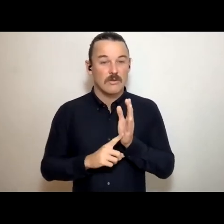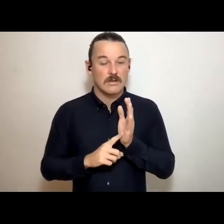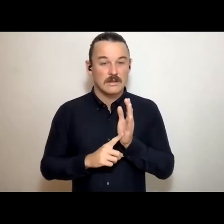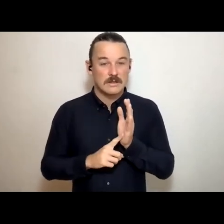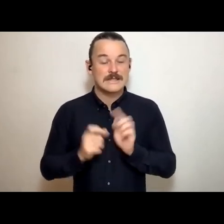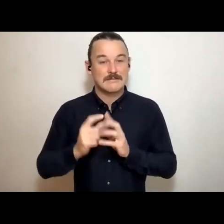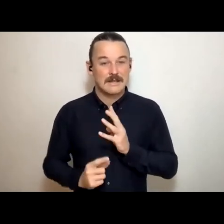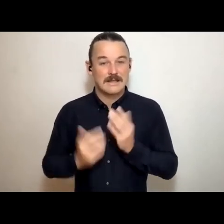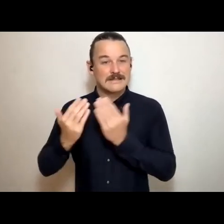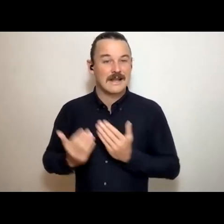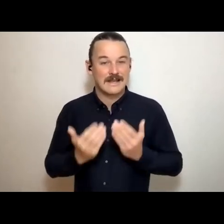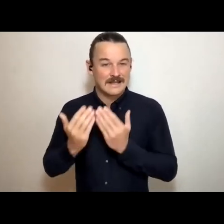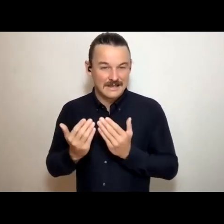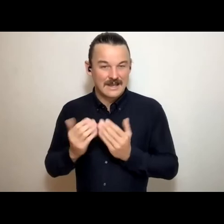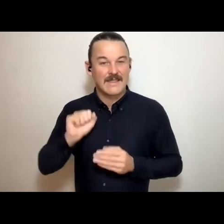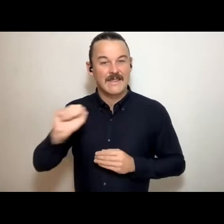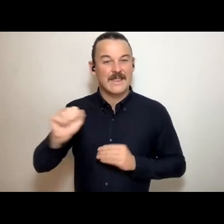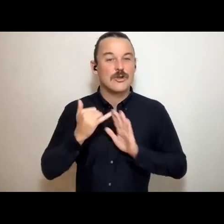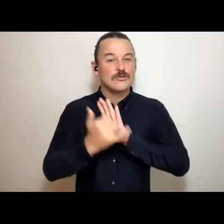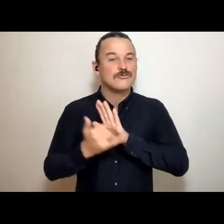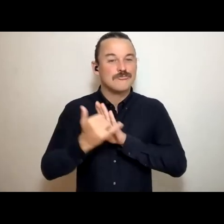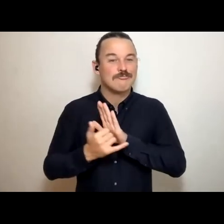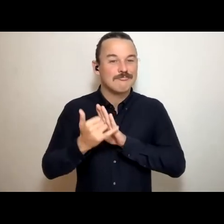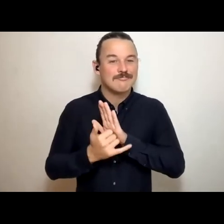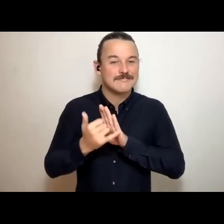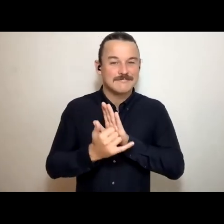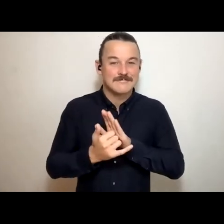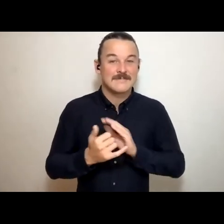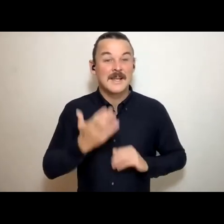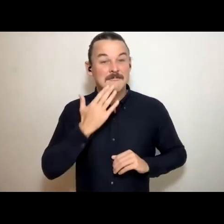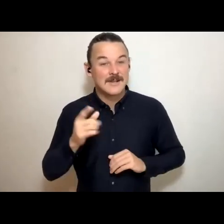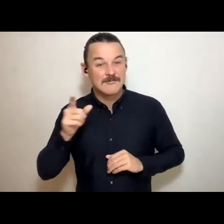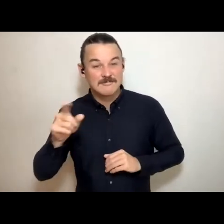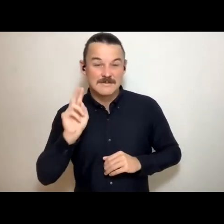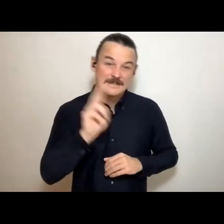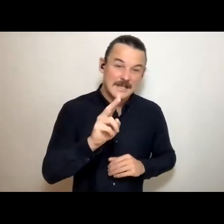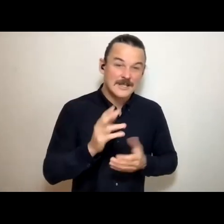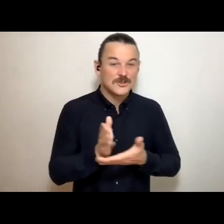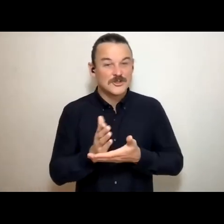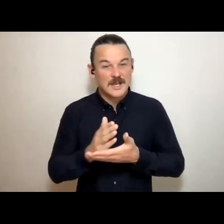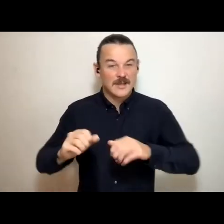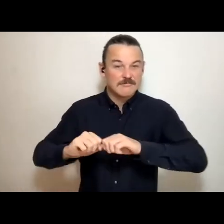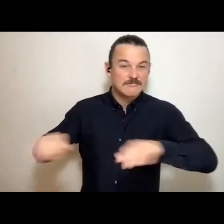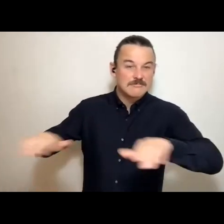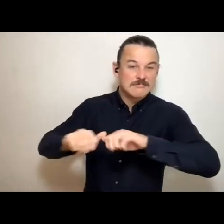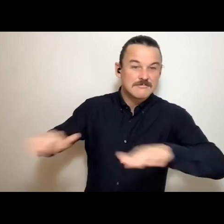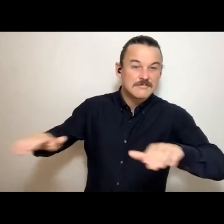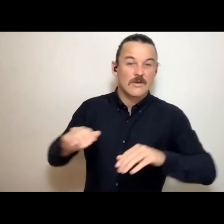site. So you know, feel free to share it or utilise it as part of your teaching,